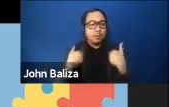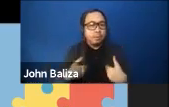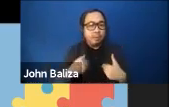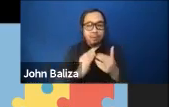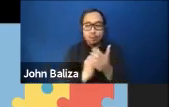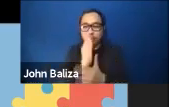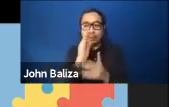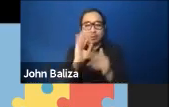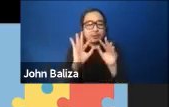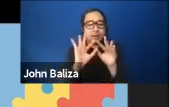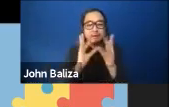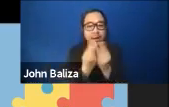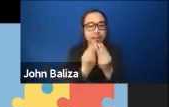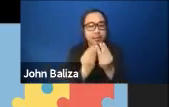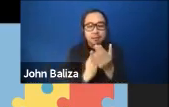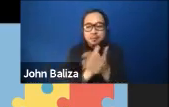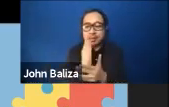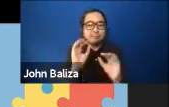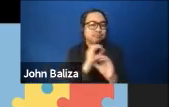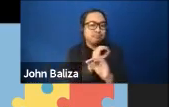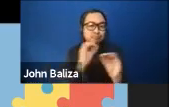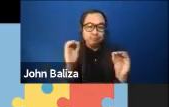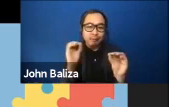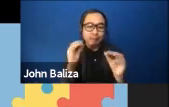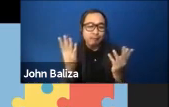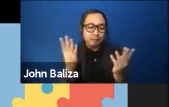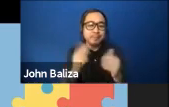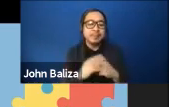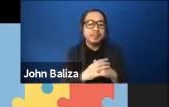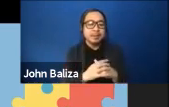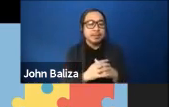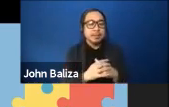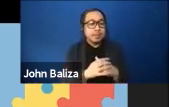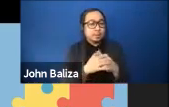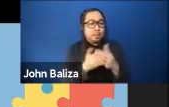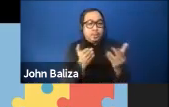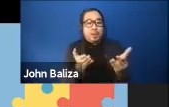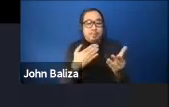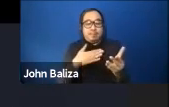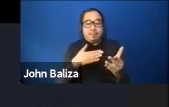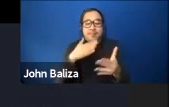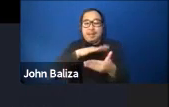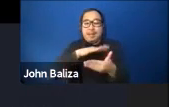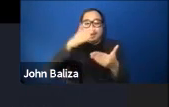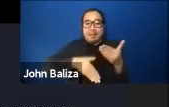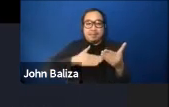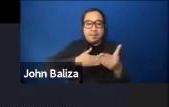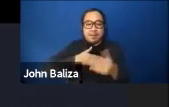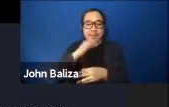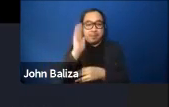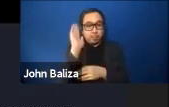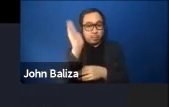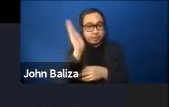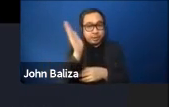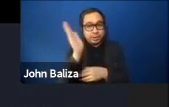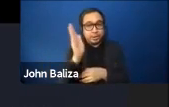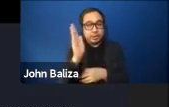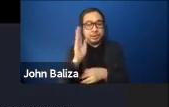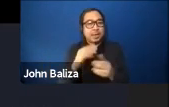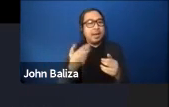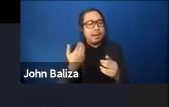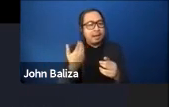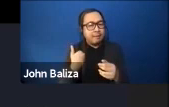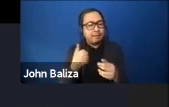So with that, I come to the end of my presentations, and I add some links to for